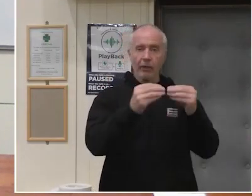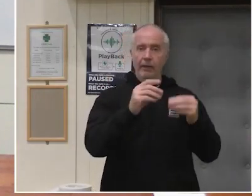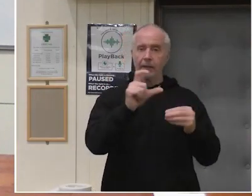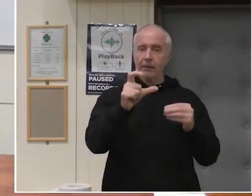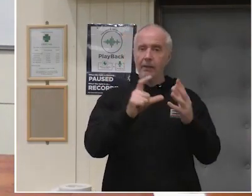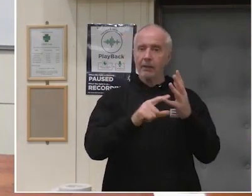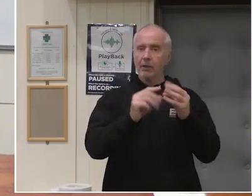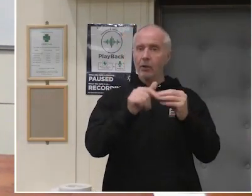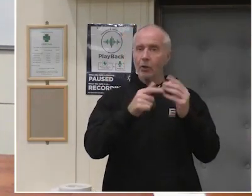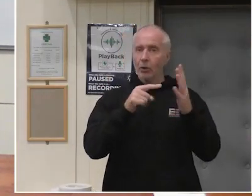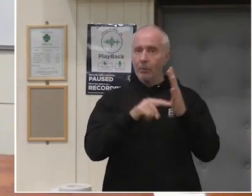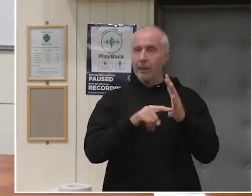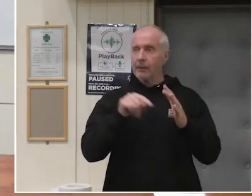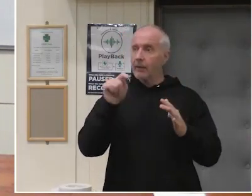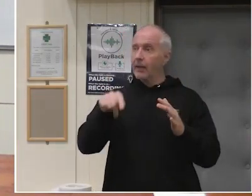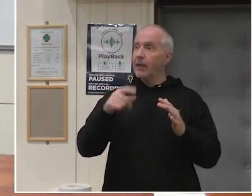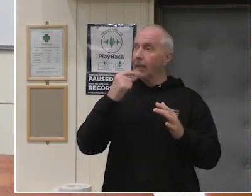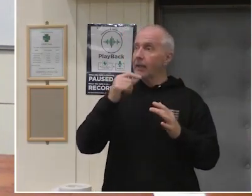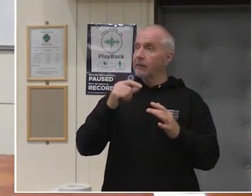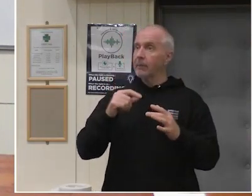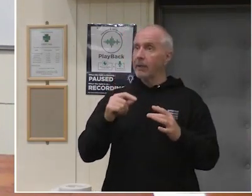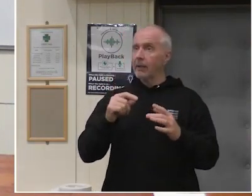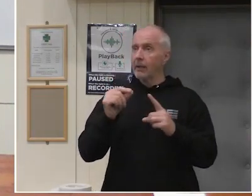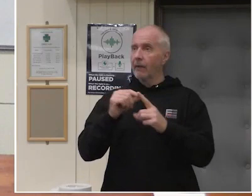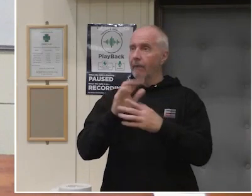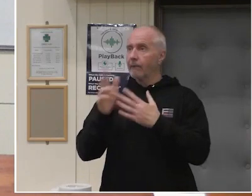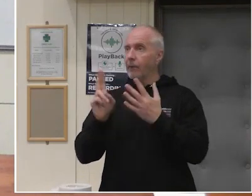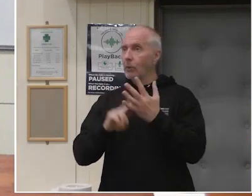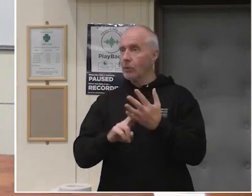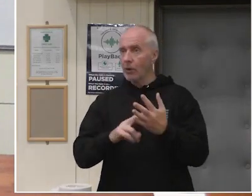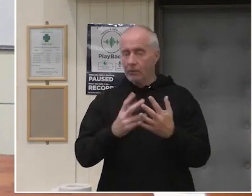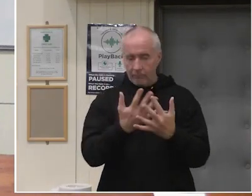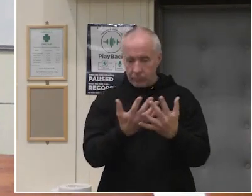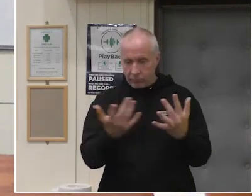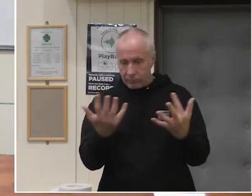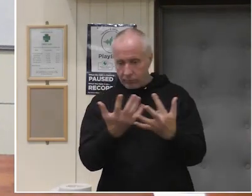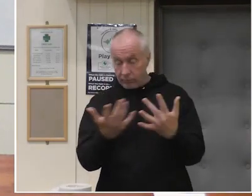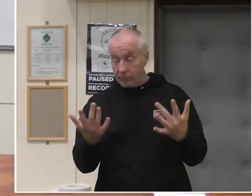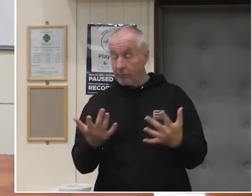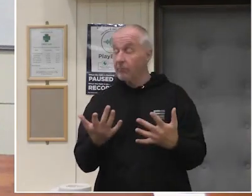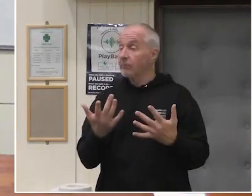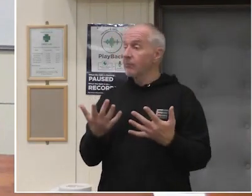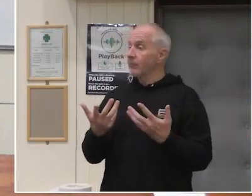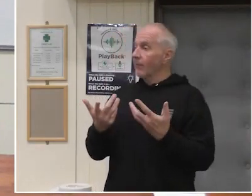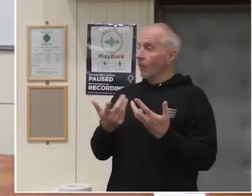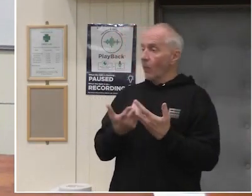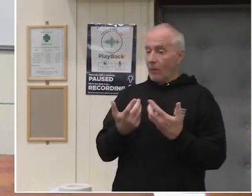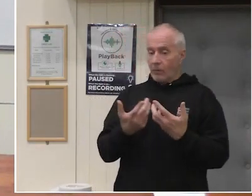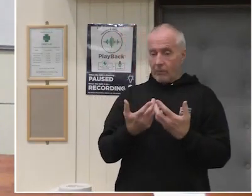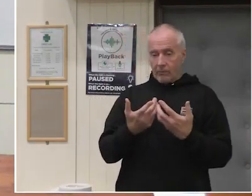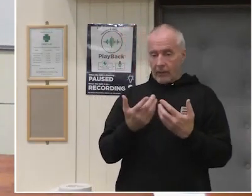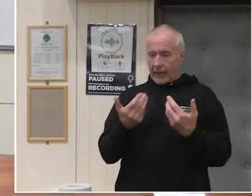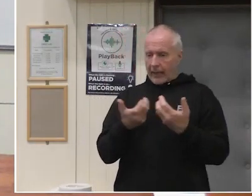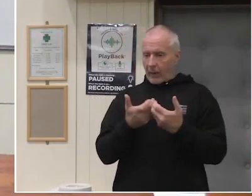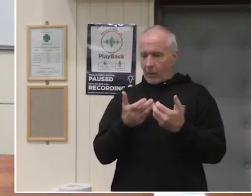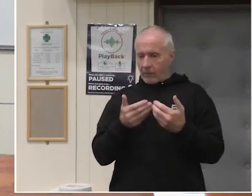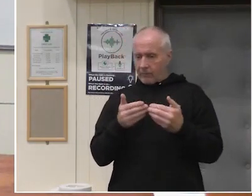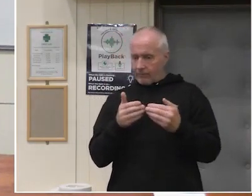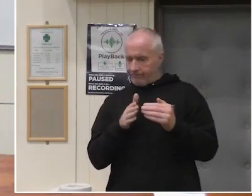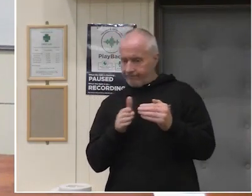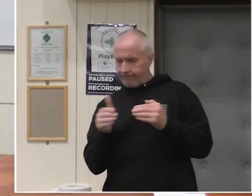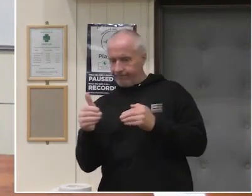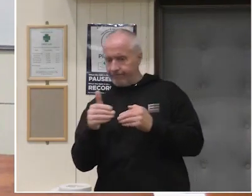as photon counters. So in actual fact, one way of getting around a quantum limit